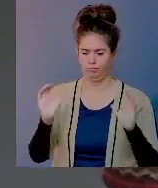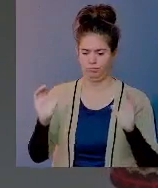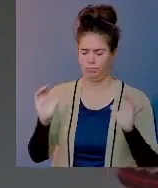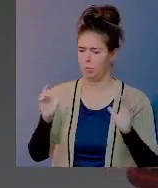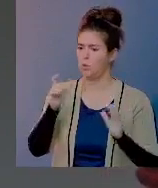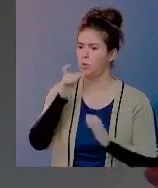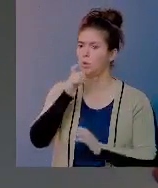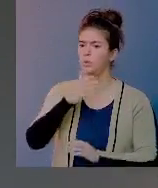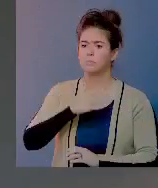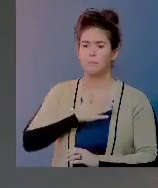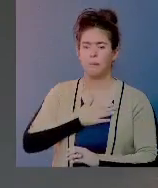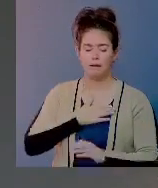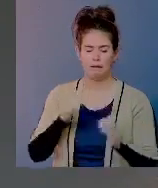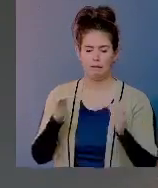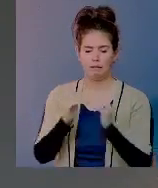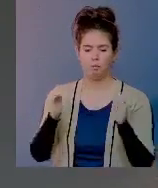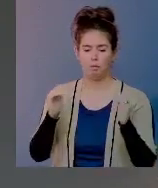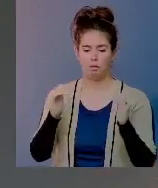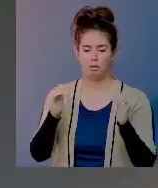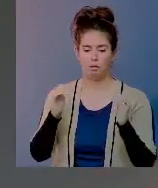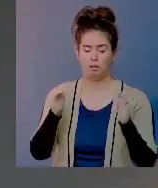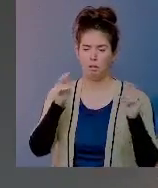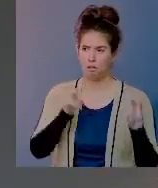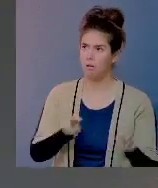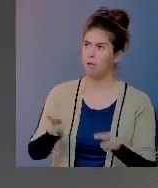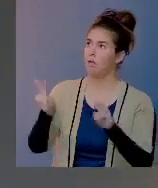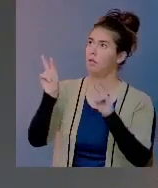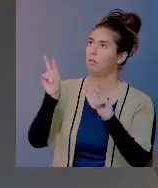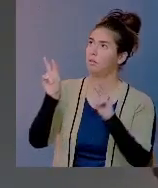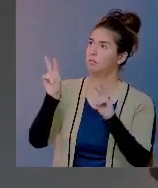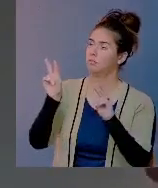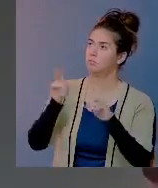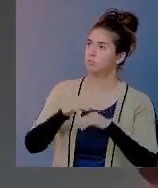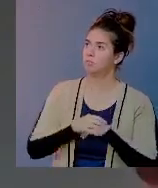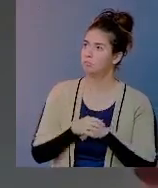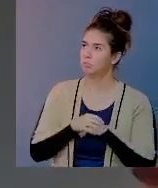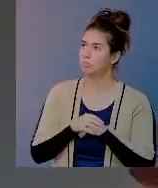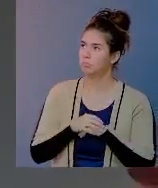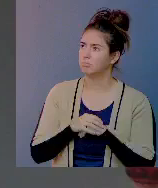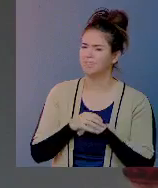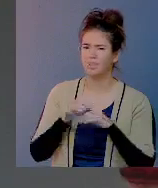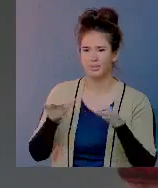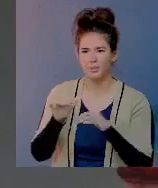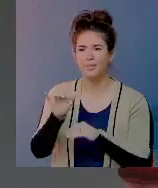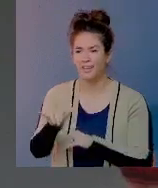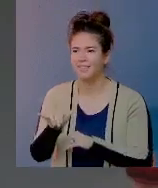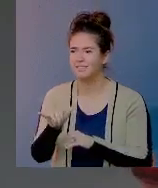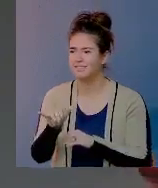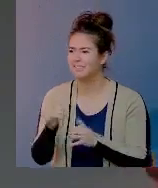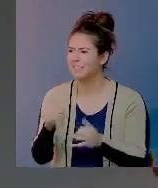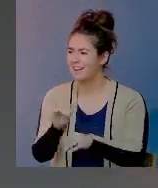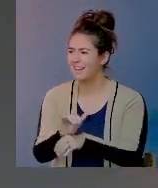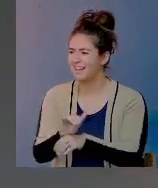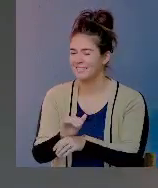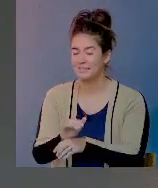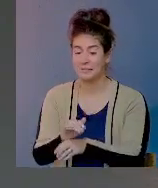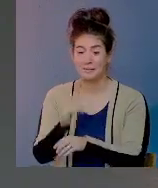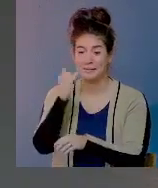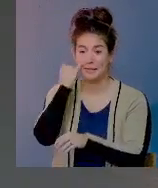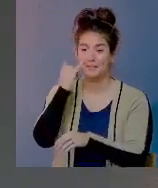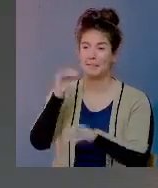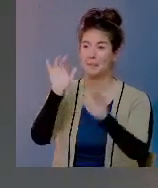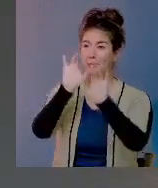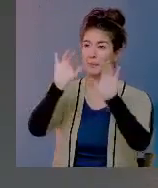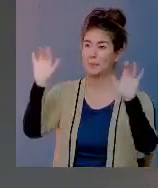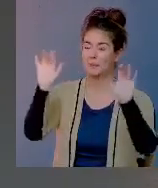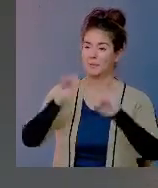Lift your eyes and look to the heavens." Do that tonight if there's no clouds. Lift your eyes and